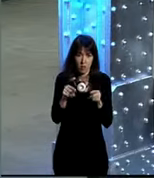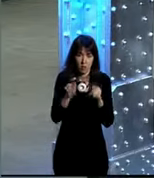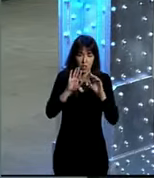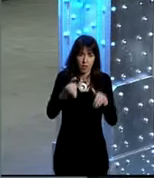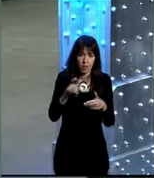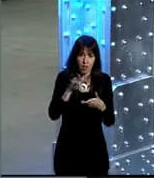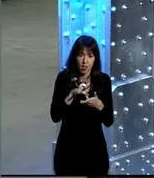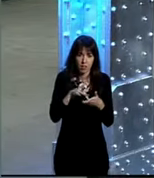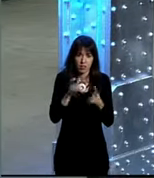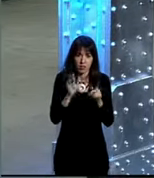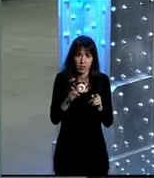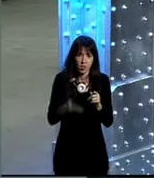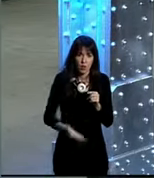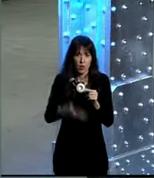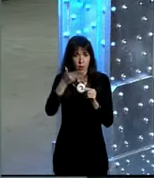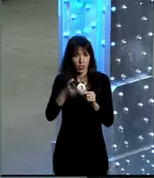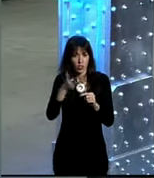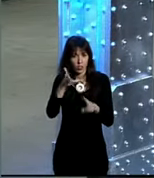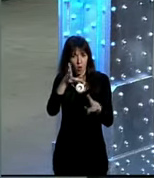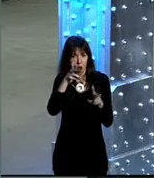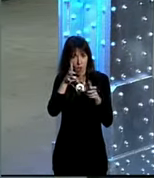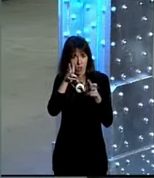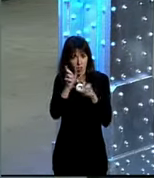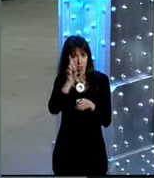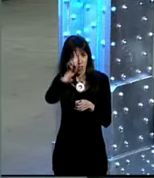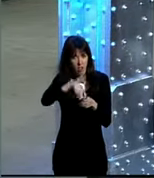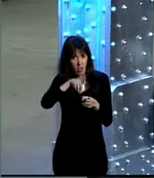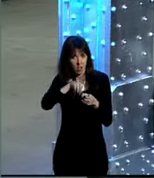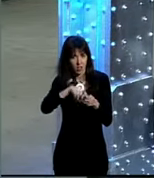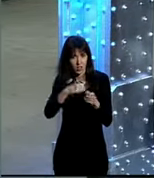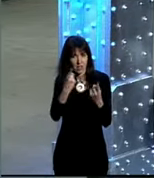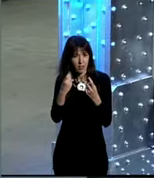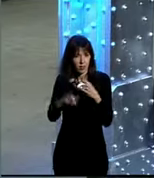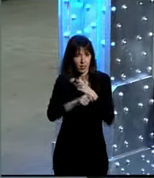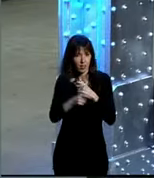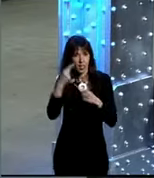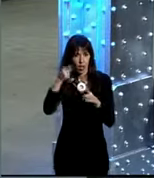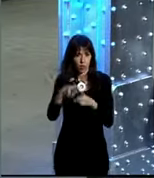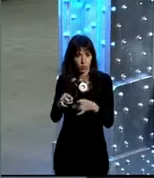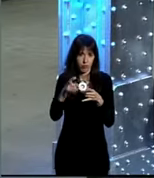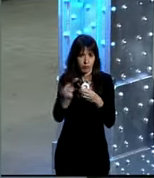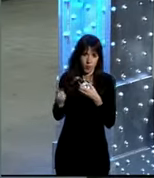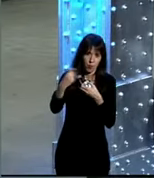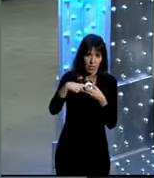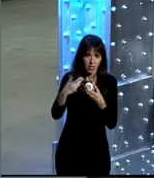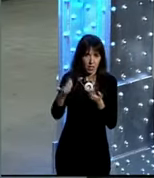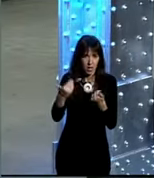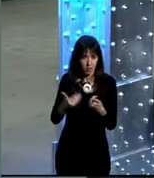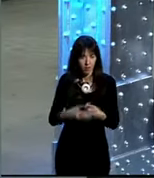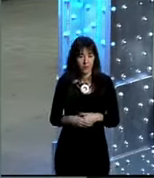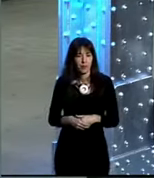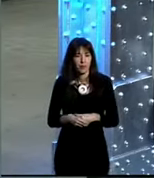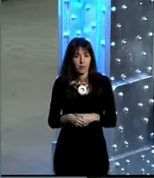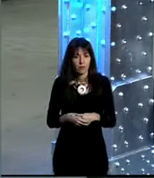audience participation strategies in mind while developing. I've got 5 things and 5 principles I'd like to share with